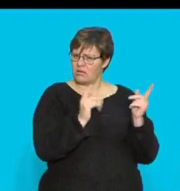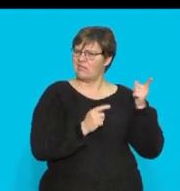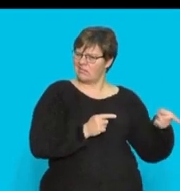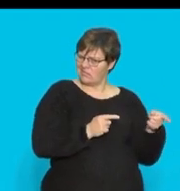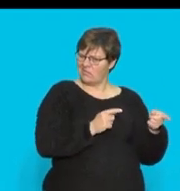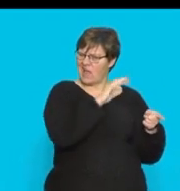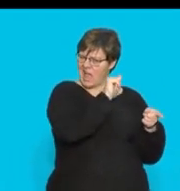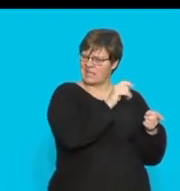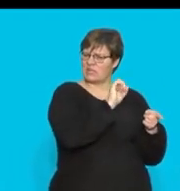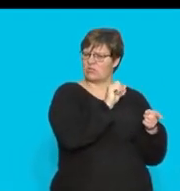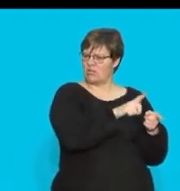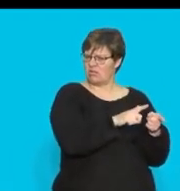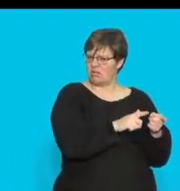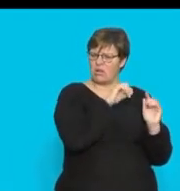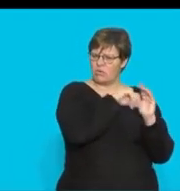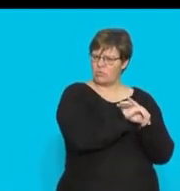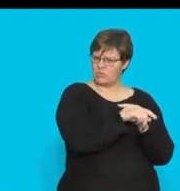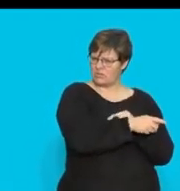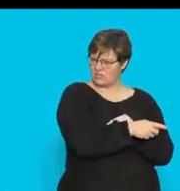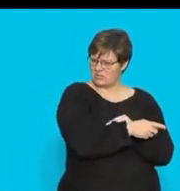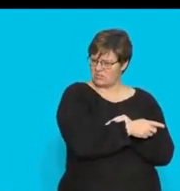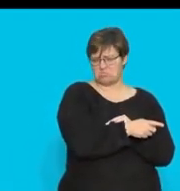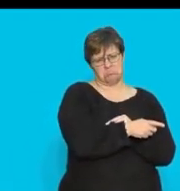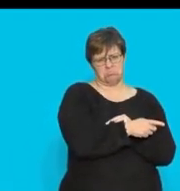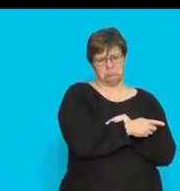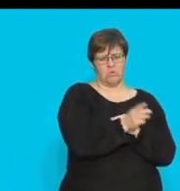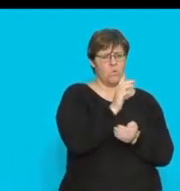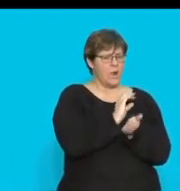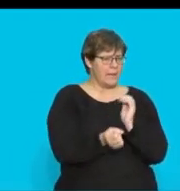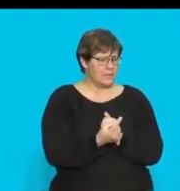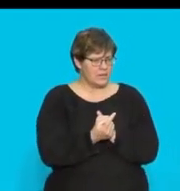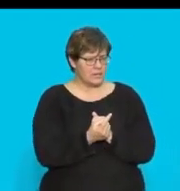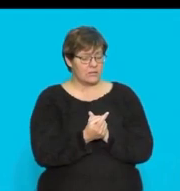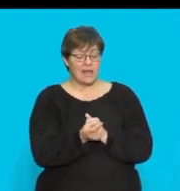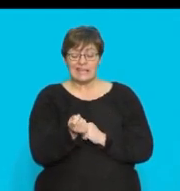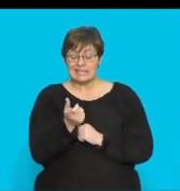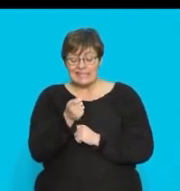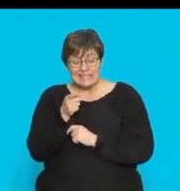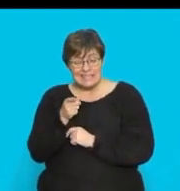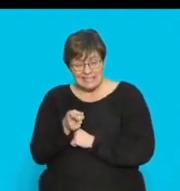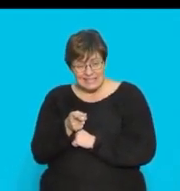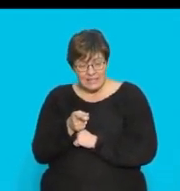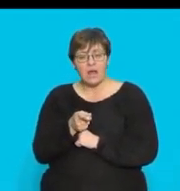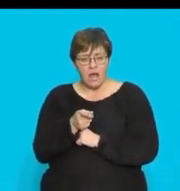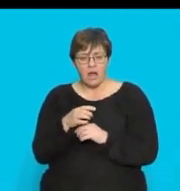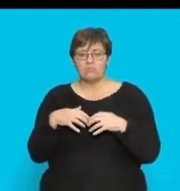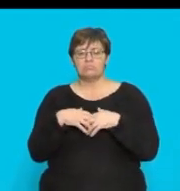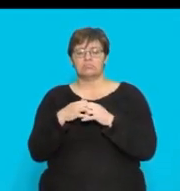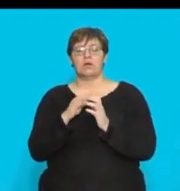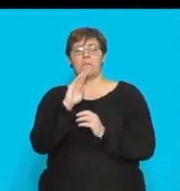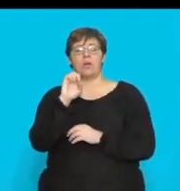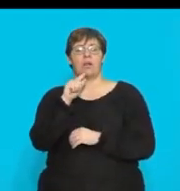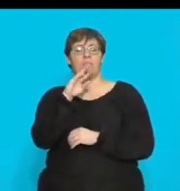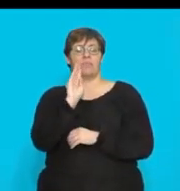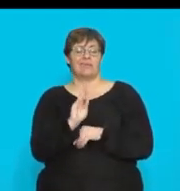of asexual reproduction. Right, so what happens is the seeds actually